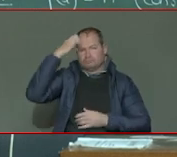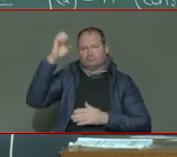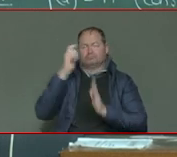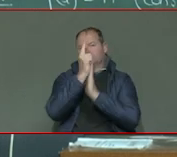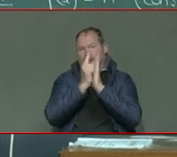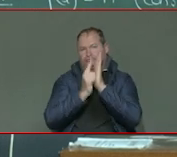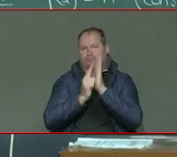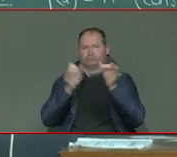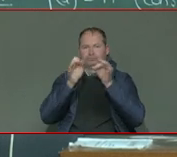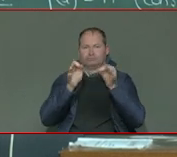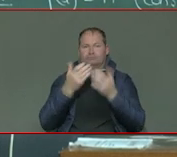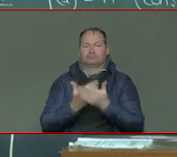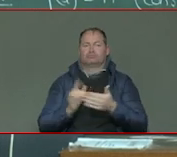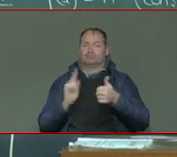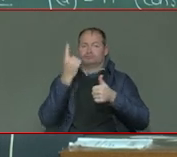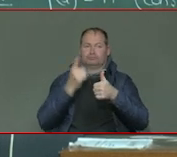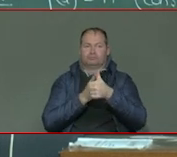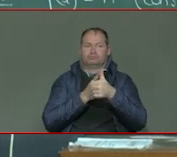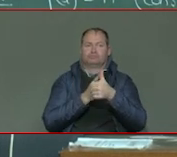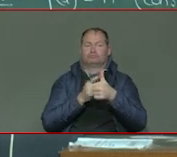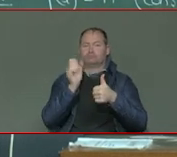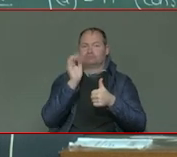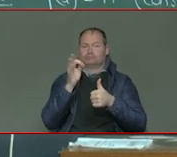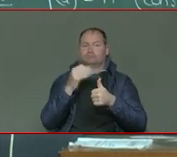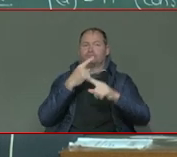first exponential law is if you multiply